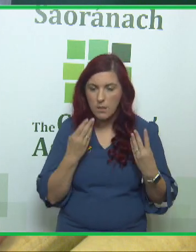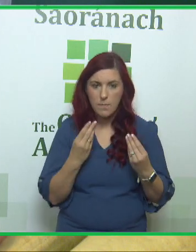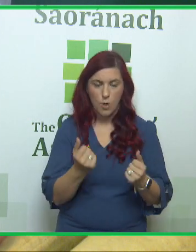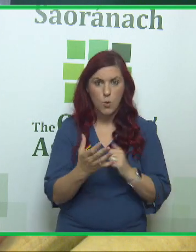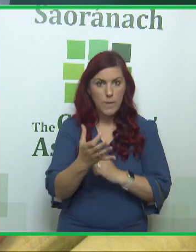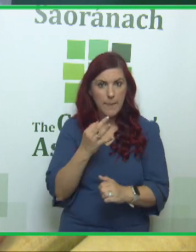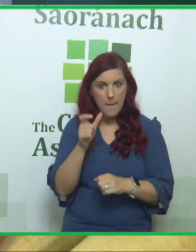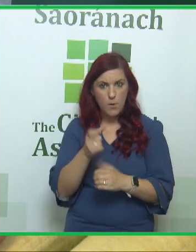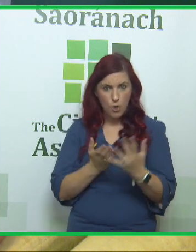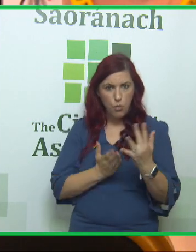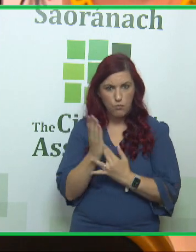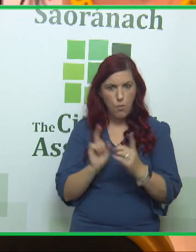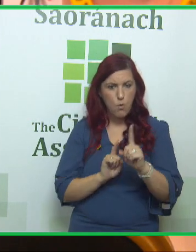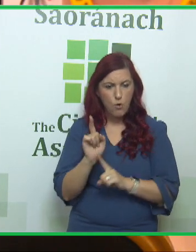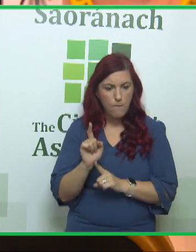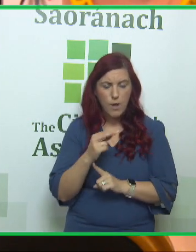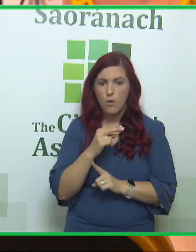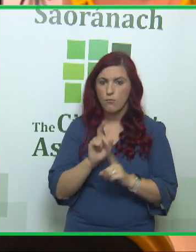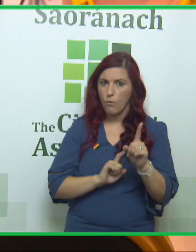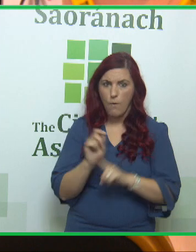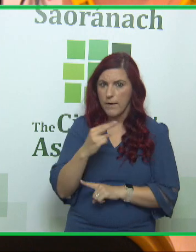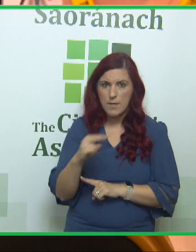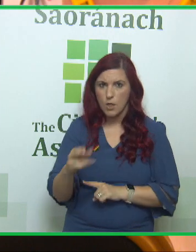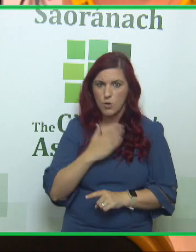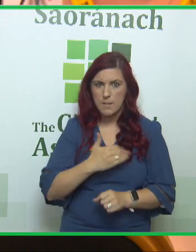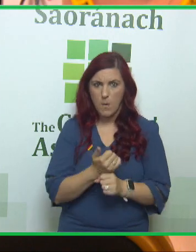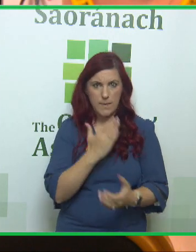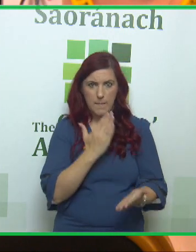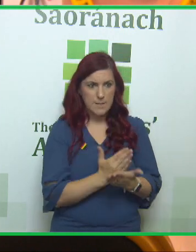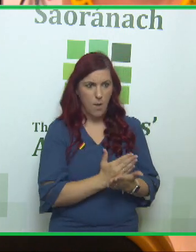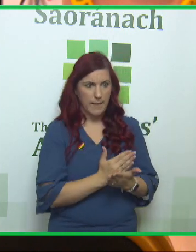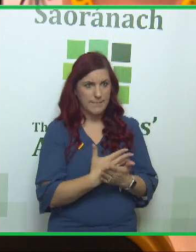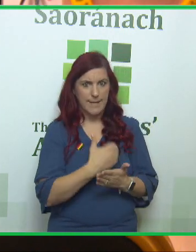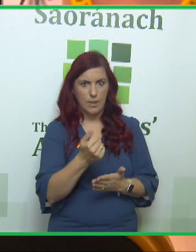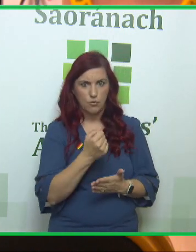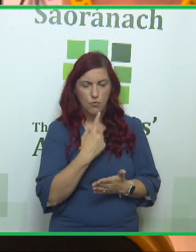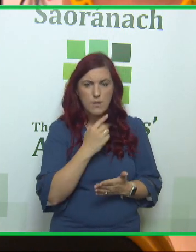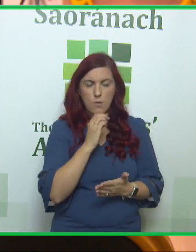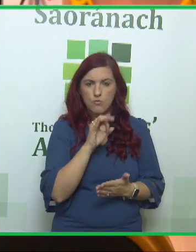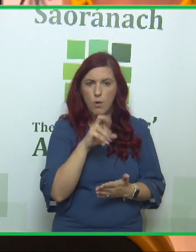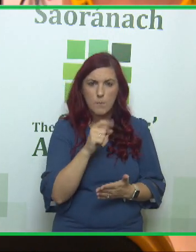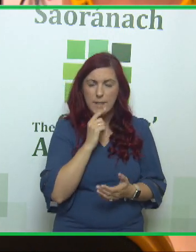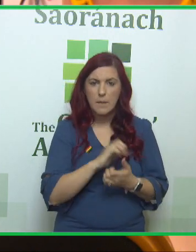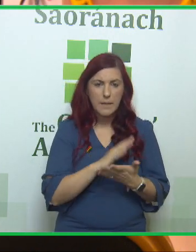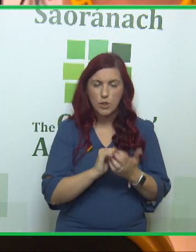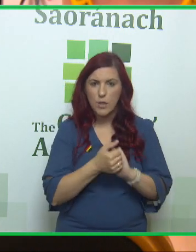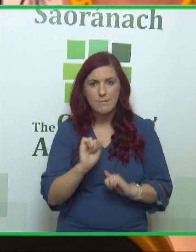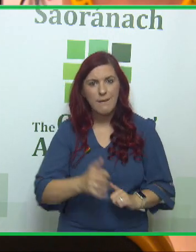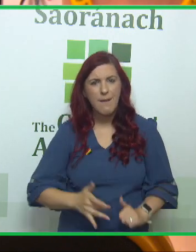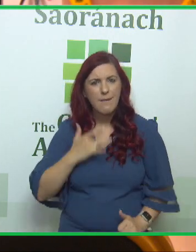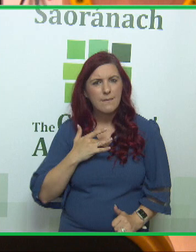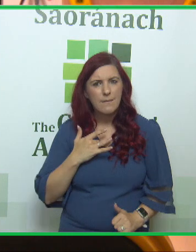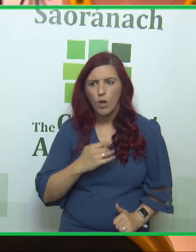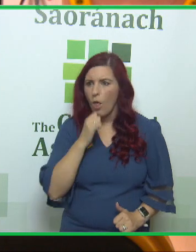recovery. Recovery is not just about stopping taking drugs, it's a complete switch in your life. So you don't do crime anymore. You